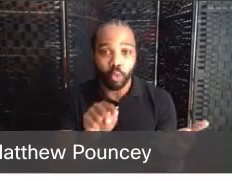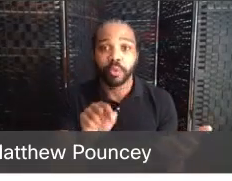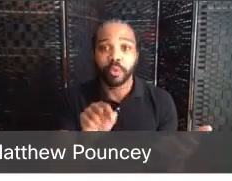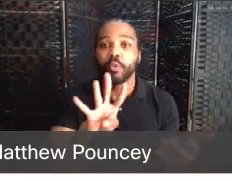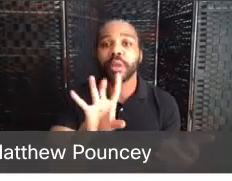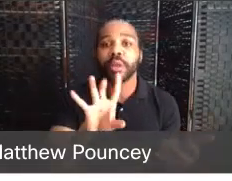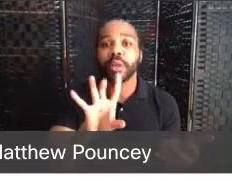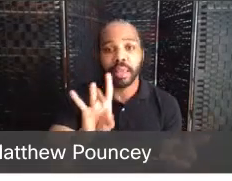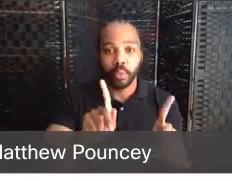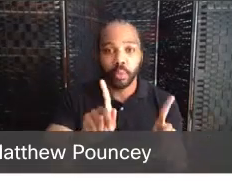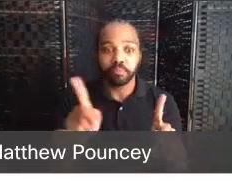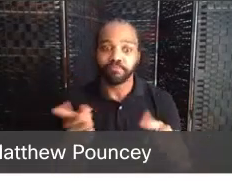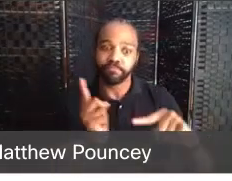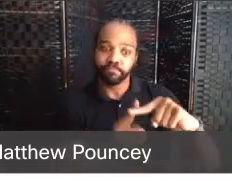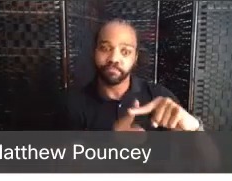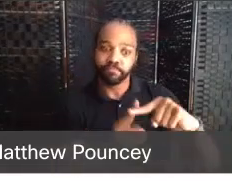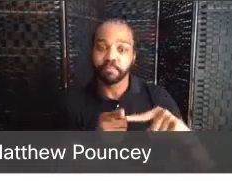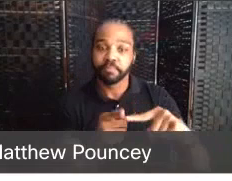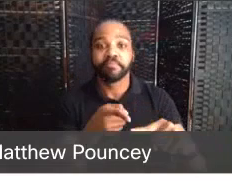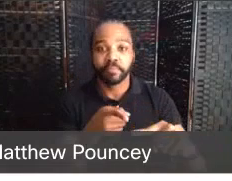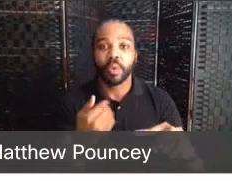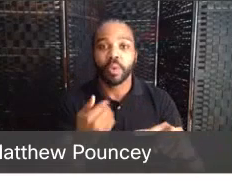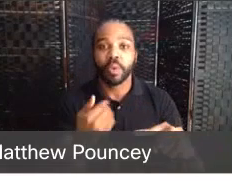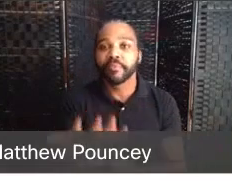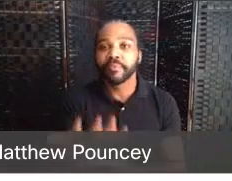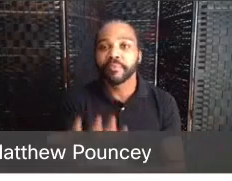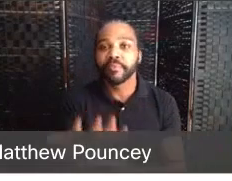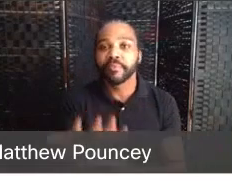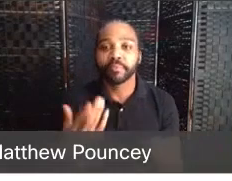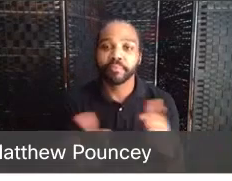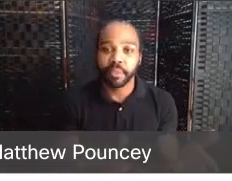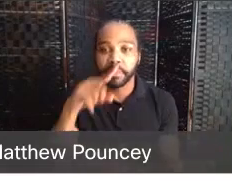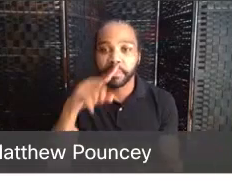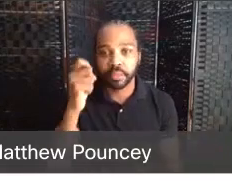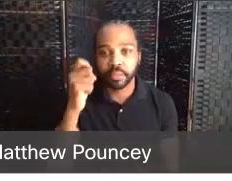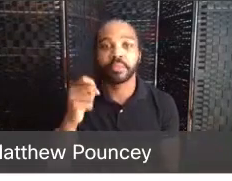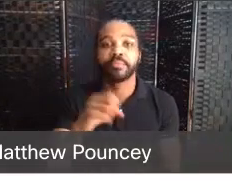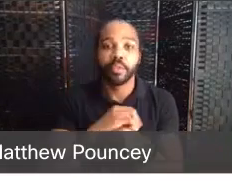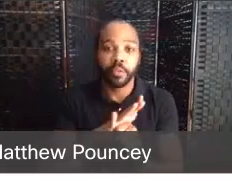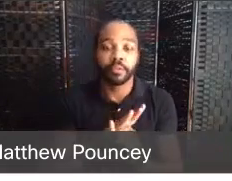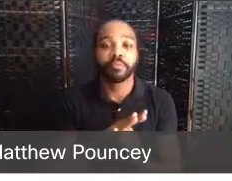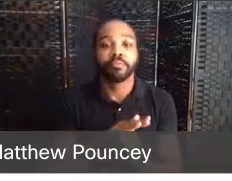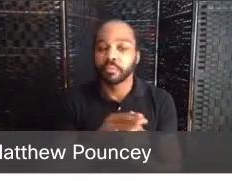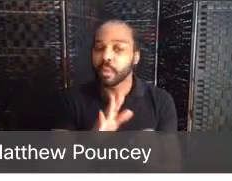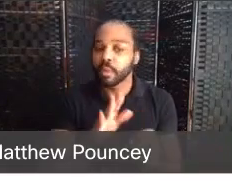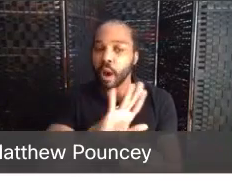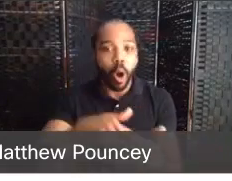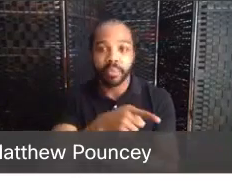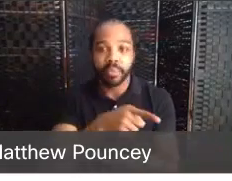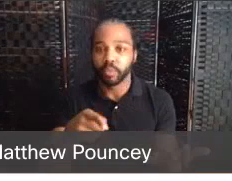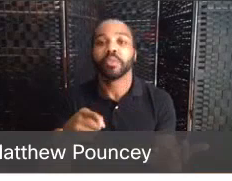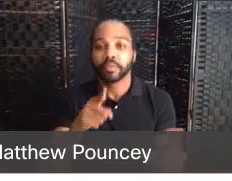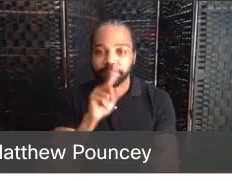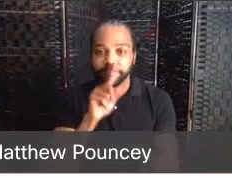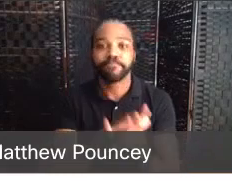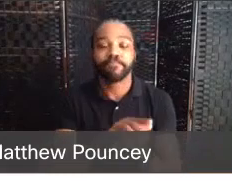have tested positive, there have been 5 who have died from COVID, all of which are confirmed as COVID related,